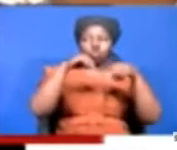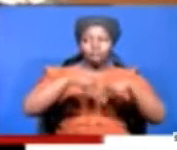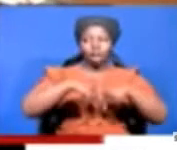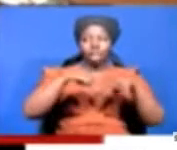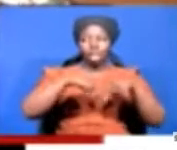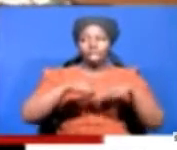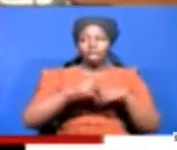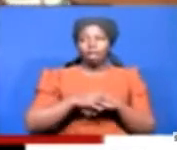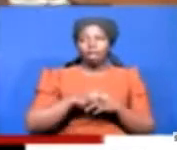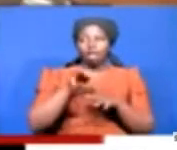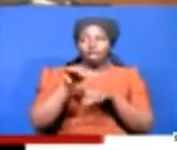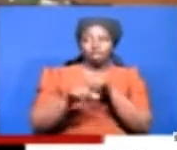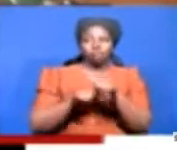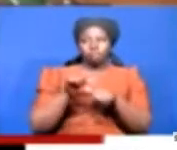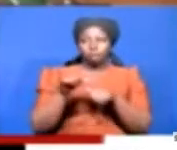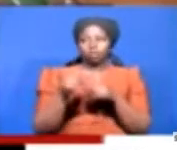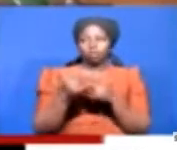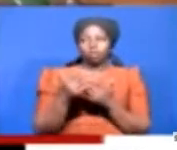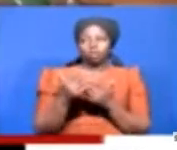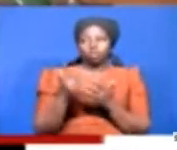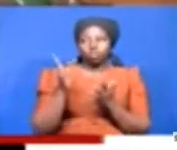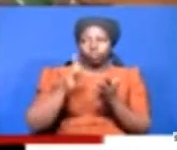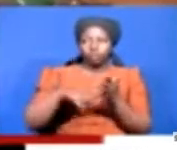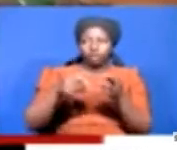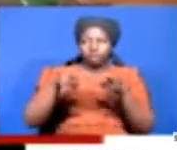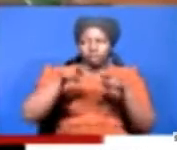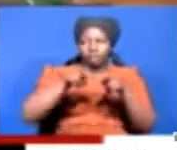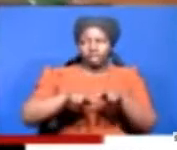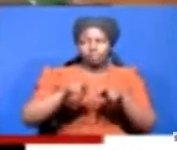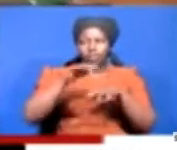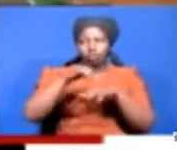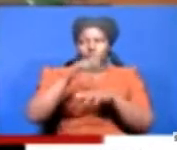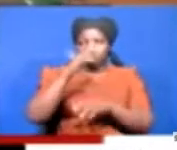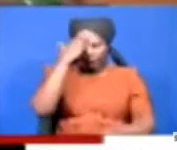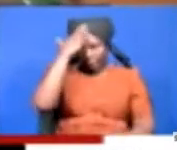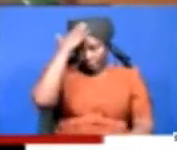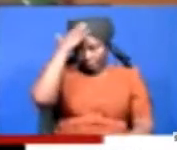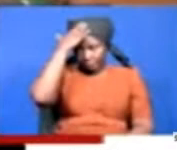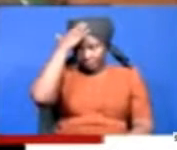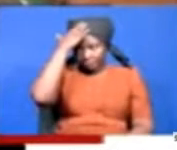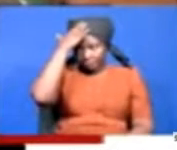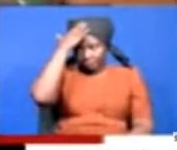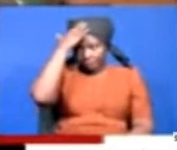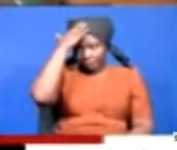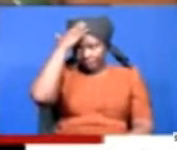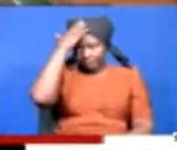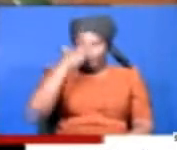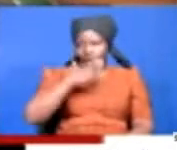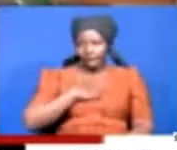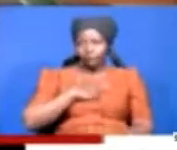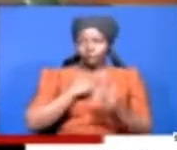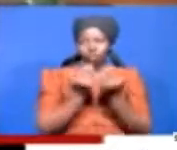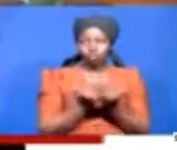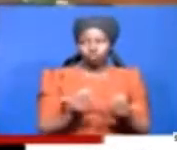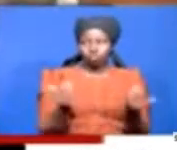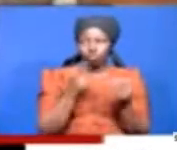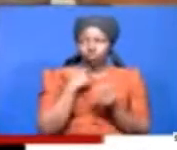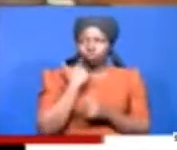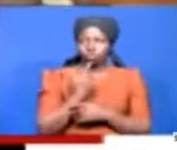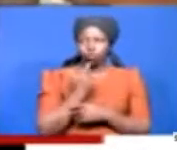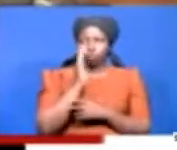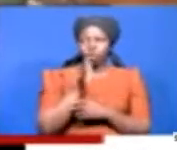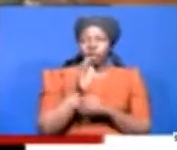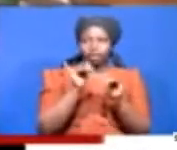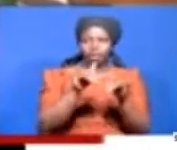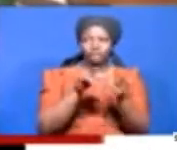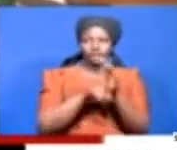In terms of what is happening on Monday, our children who will remain in school,